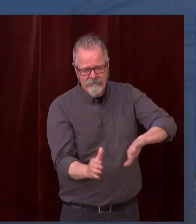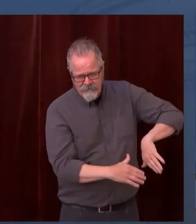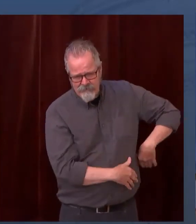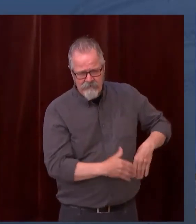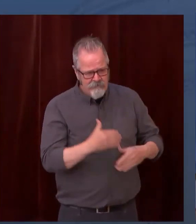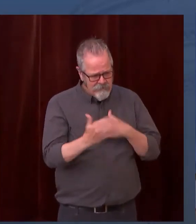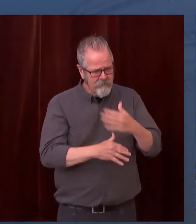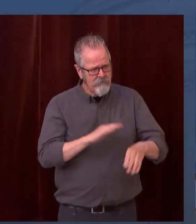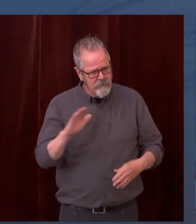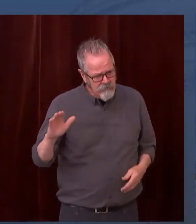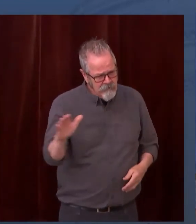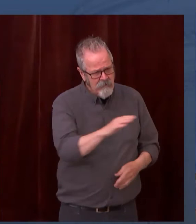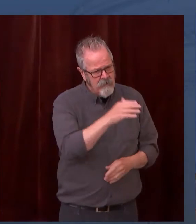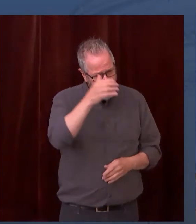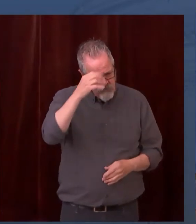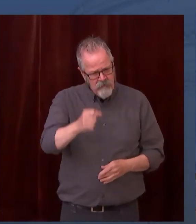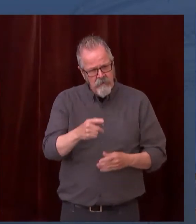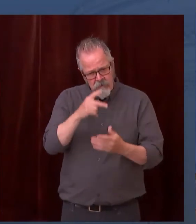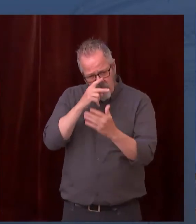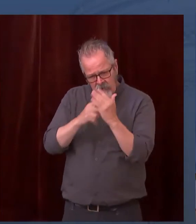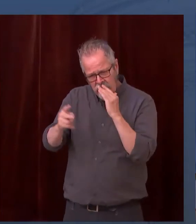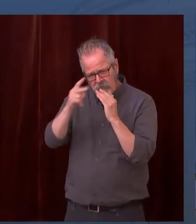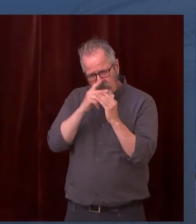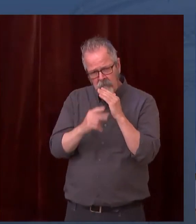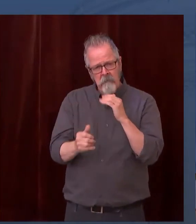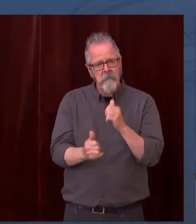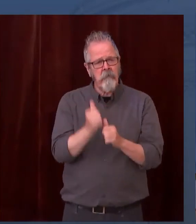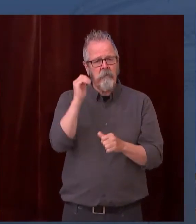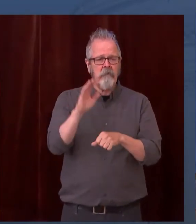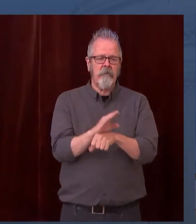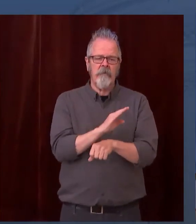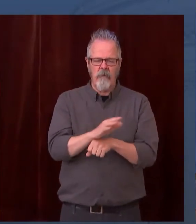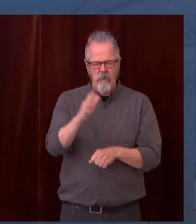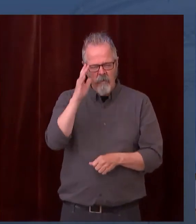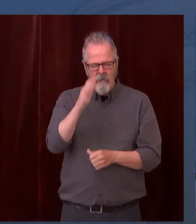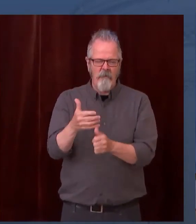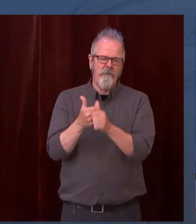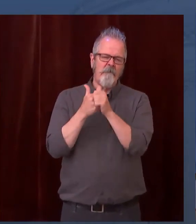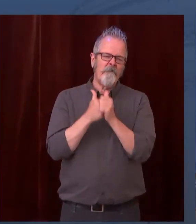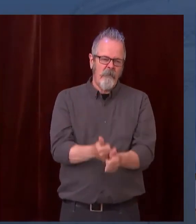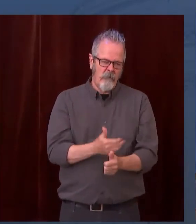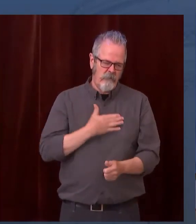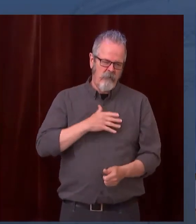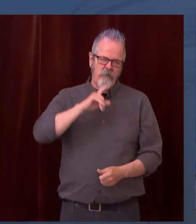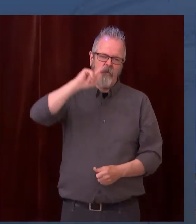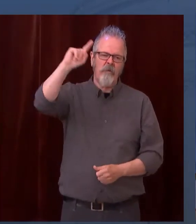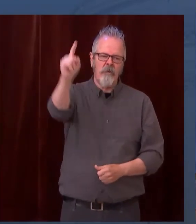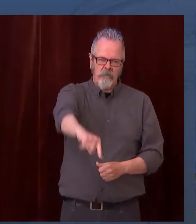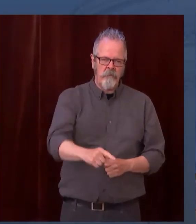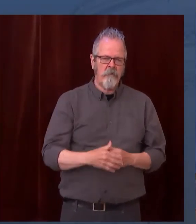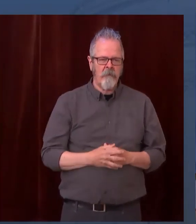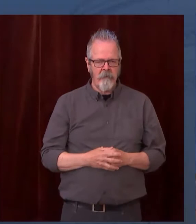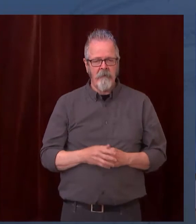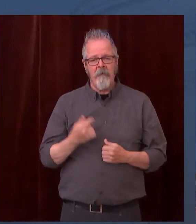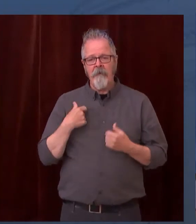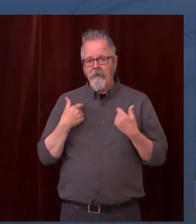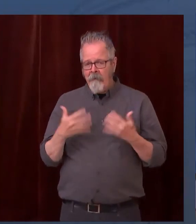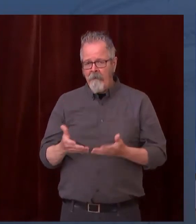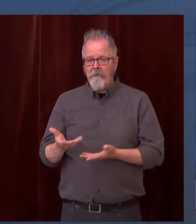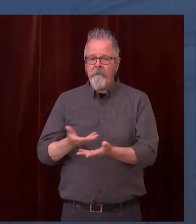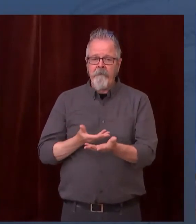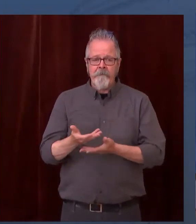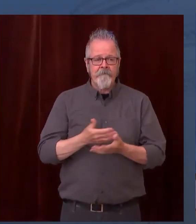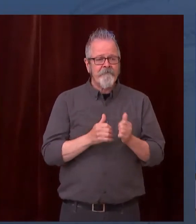believe that's going to happen. I've talked to a lot of business people. They've been successful. Costco and many businesses already have